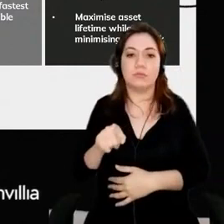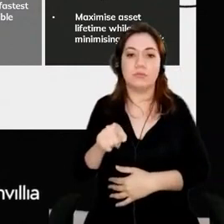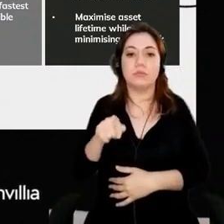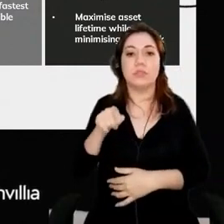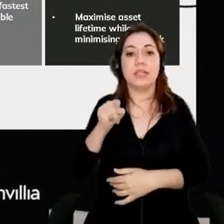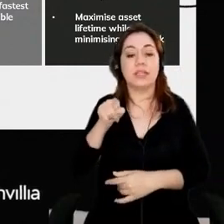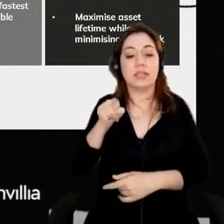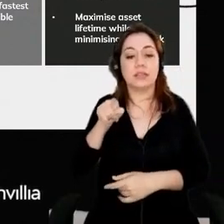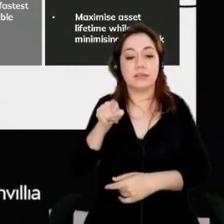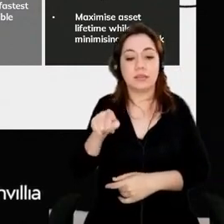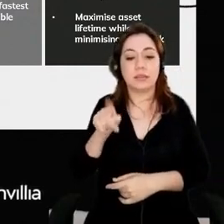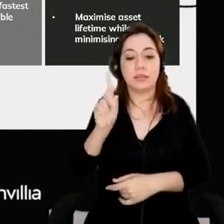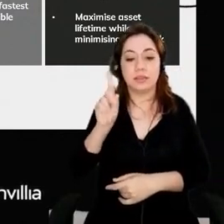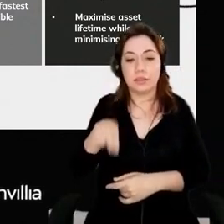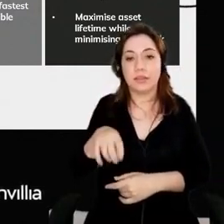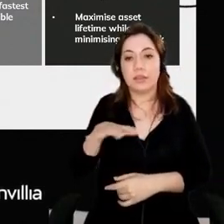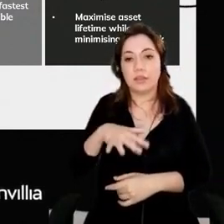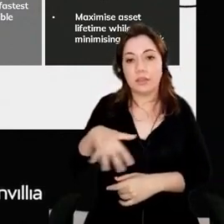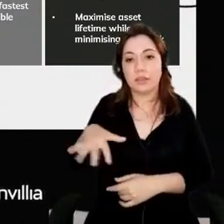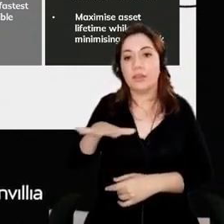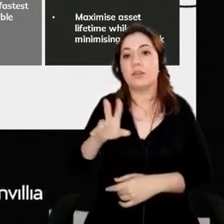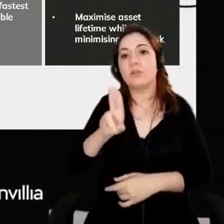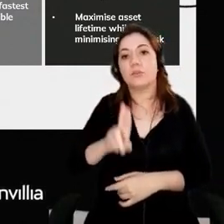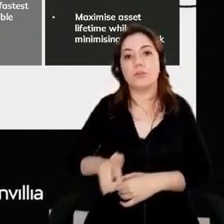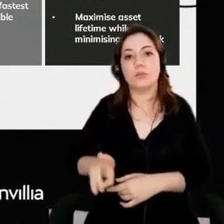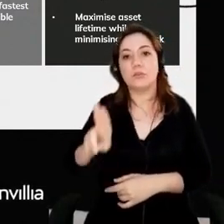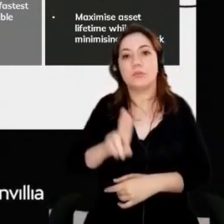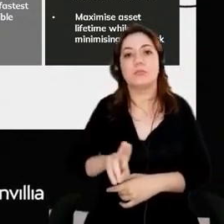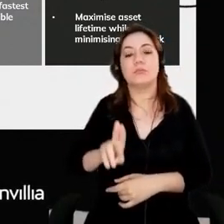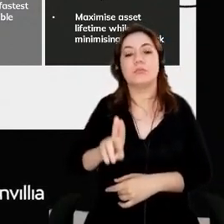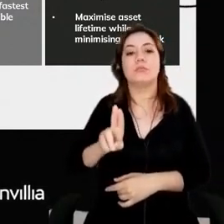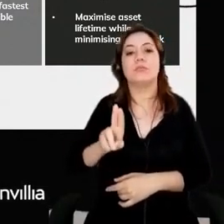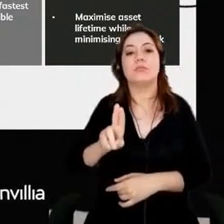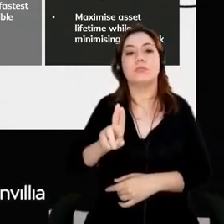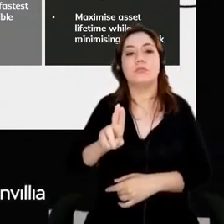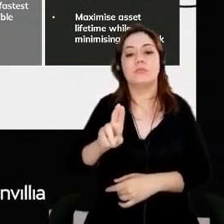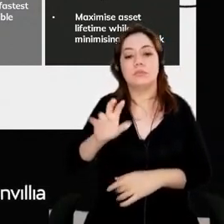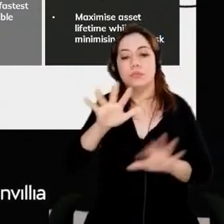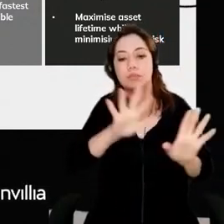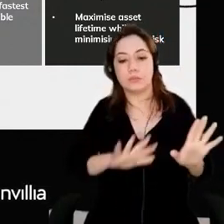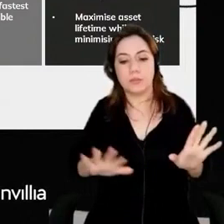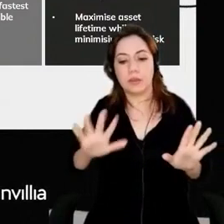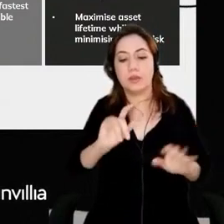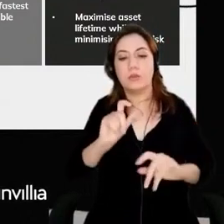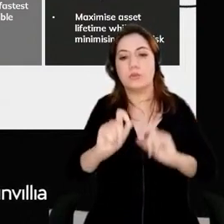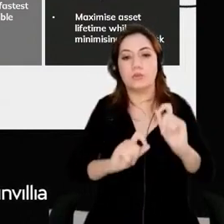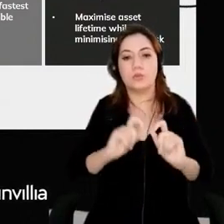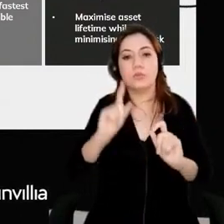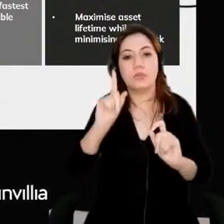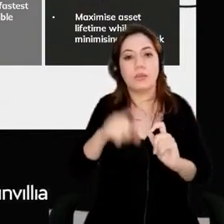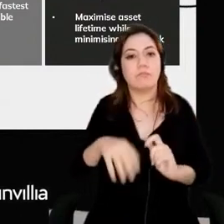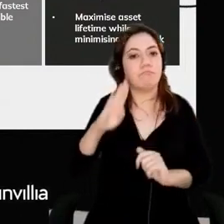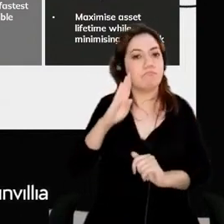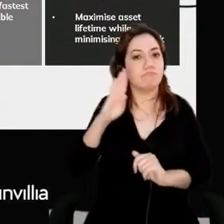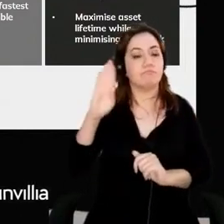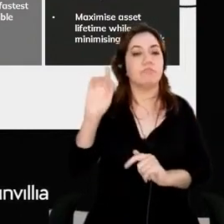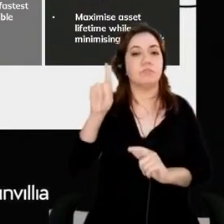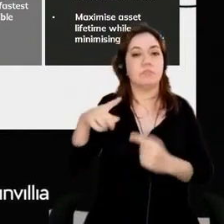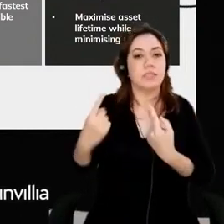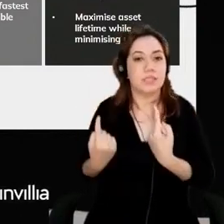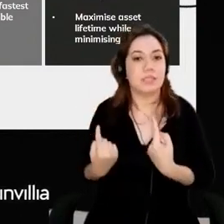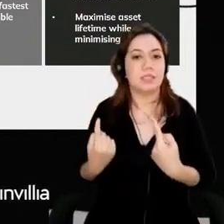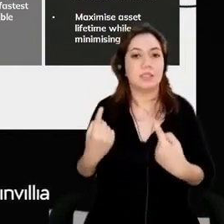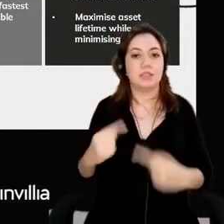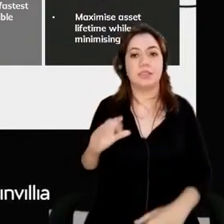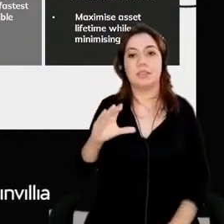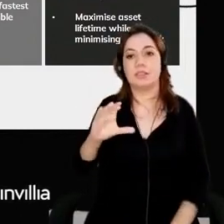utility space, right? And so if you look in the utility space, what are some of the key challenges that CEOs are dealing with and some of the